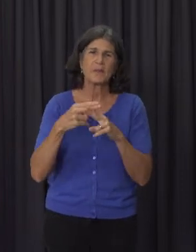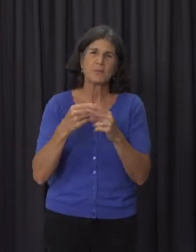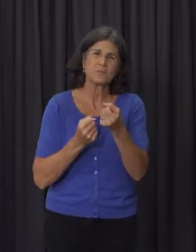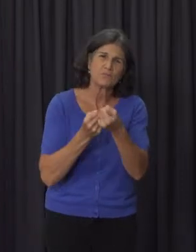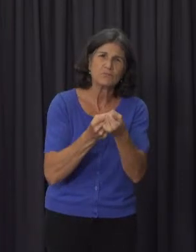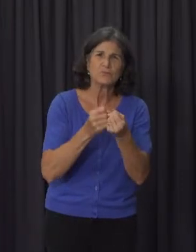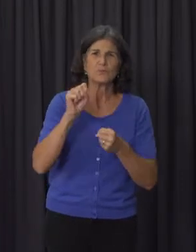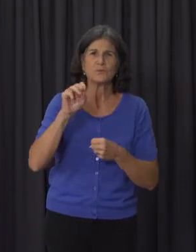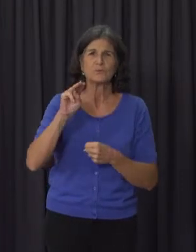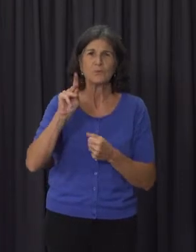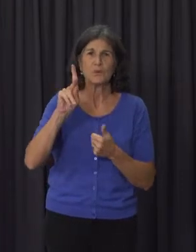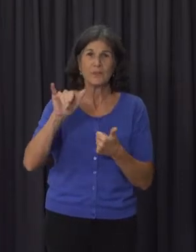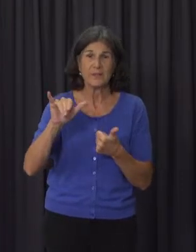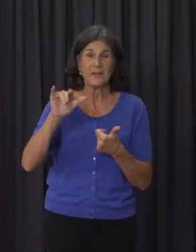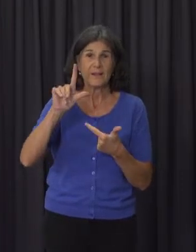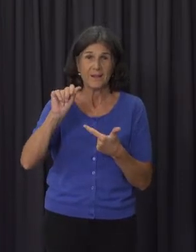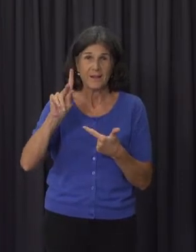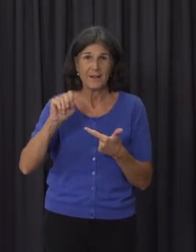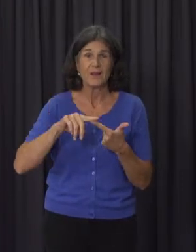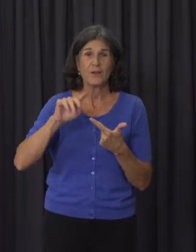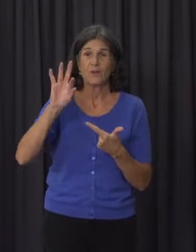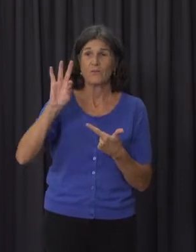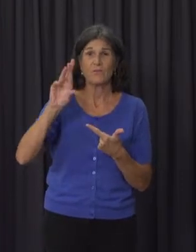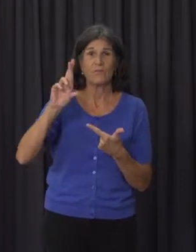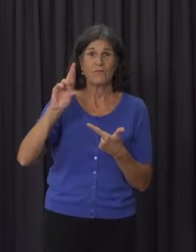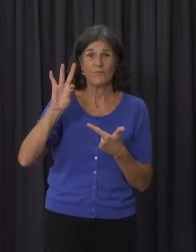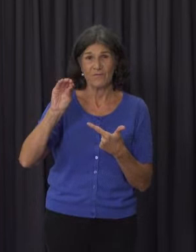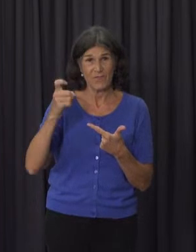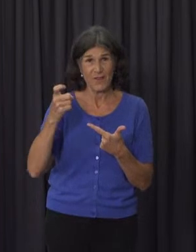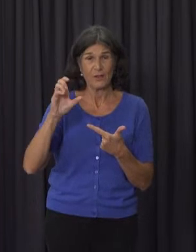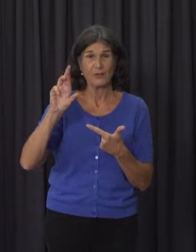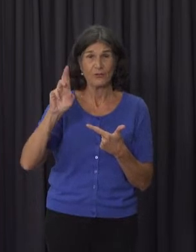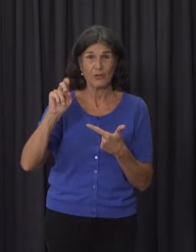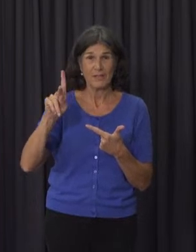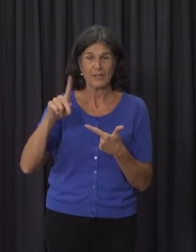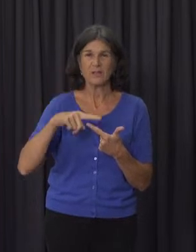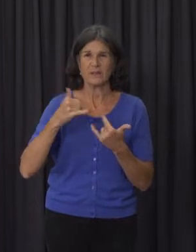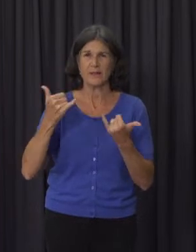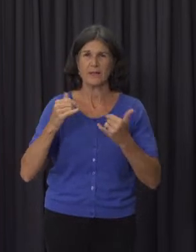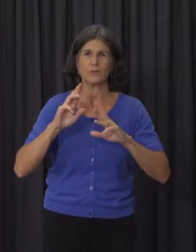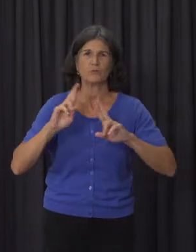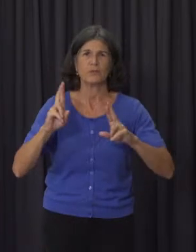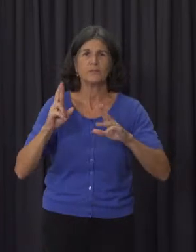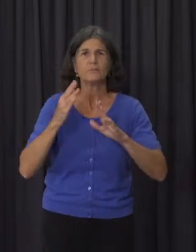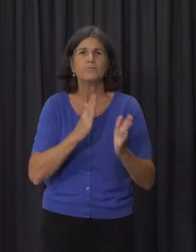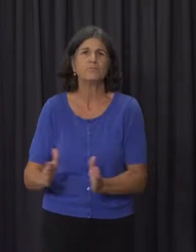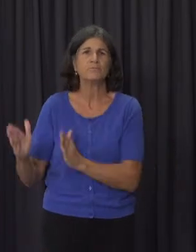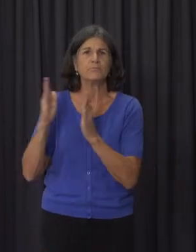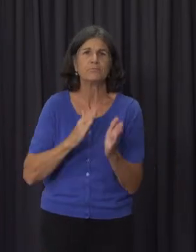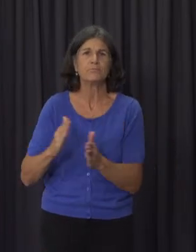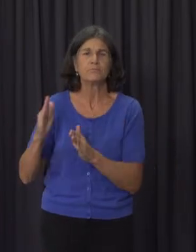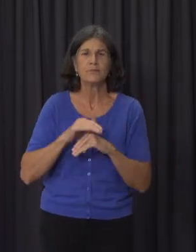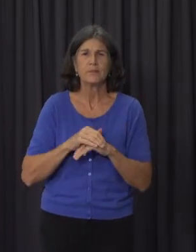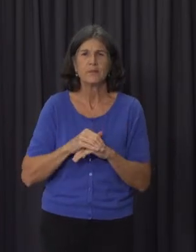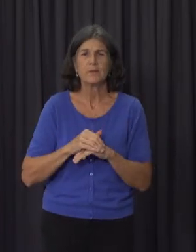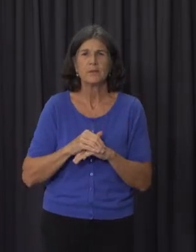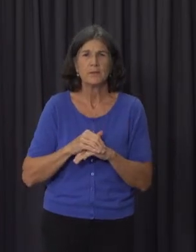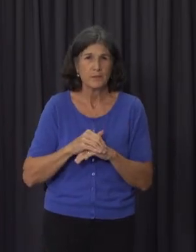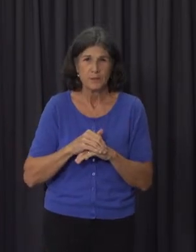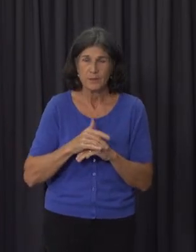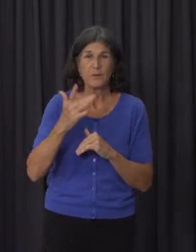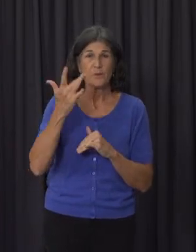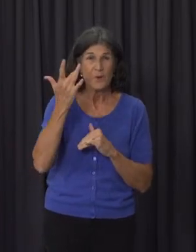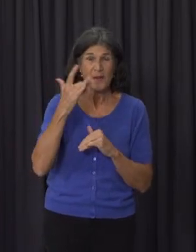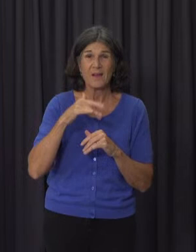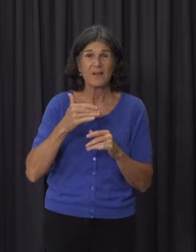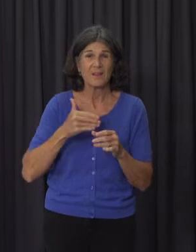removing trees and other vegetation, essentially getting rid of the fuel for the fire. They can also be used